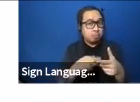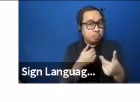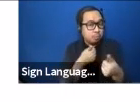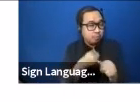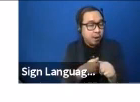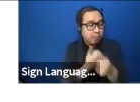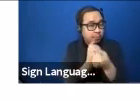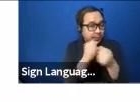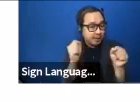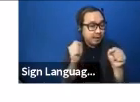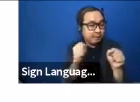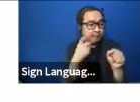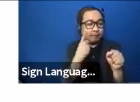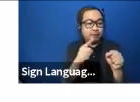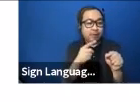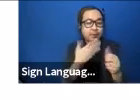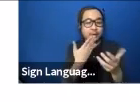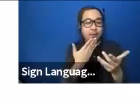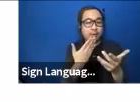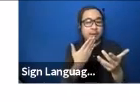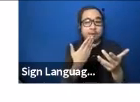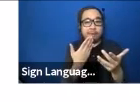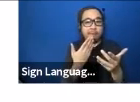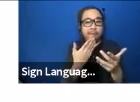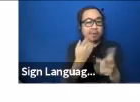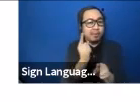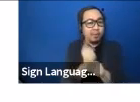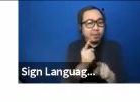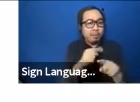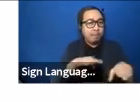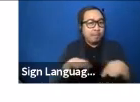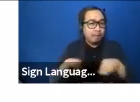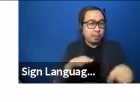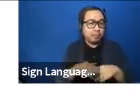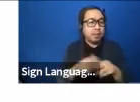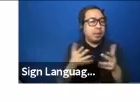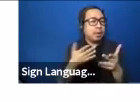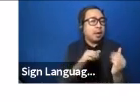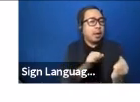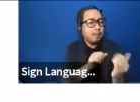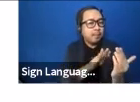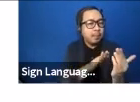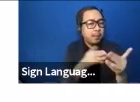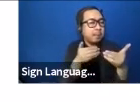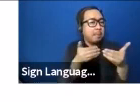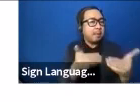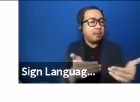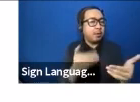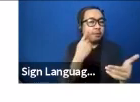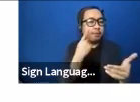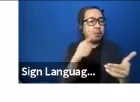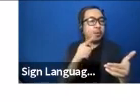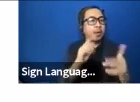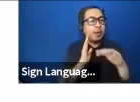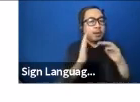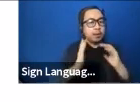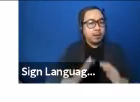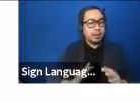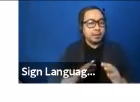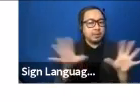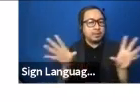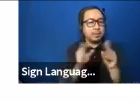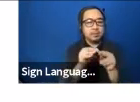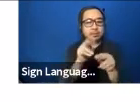The methods we use are client of transgender sex worker, they are